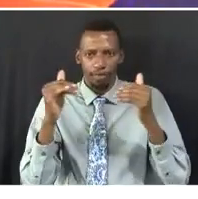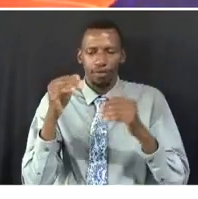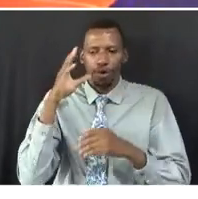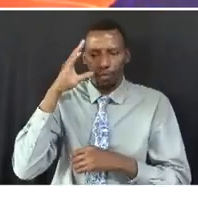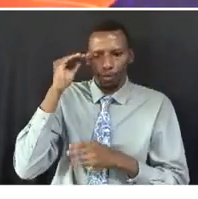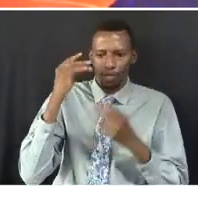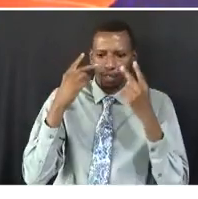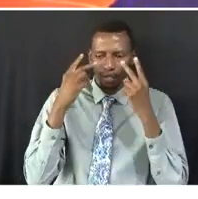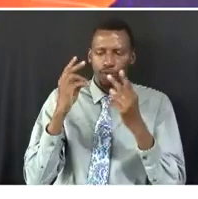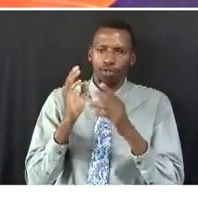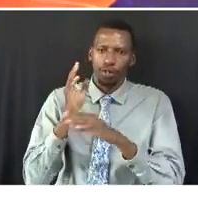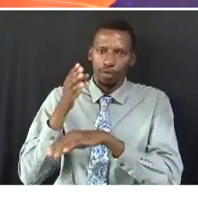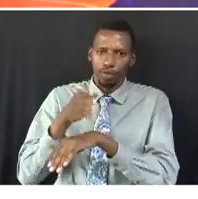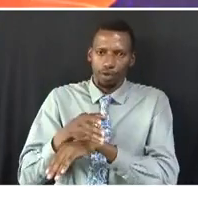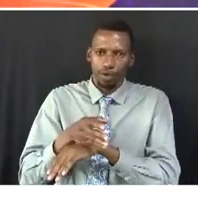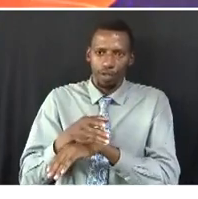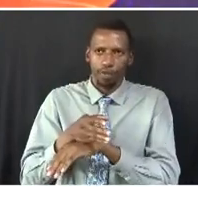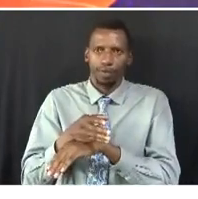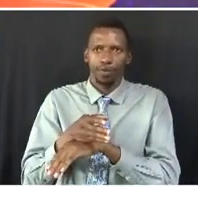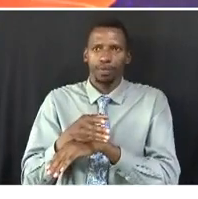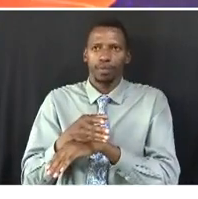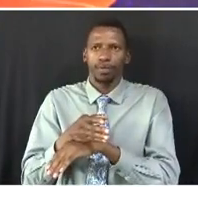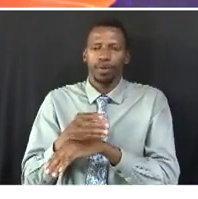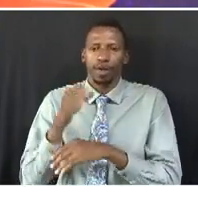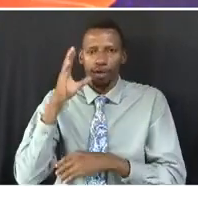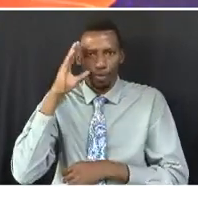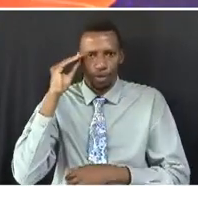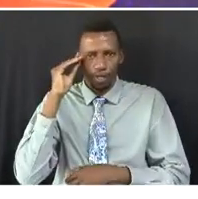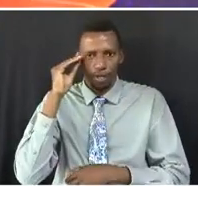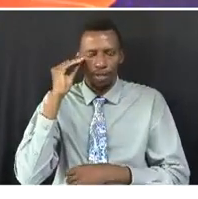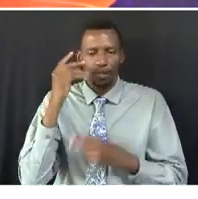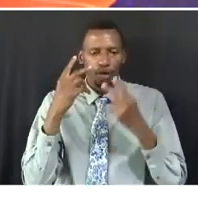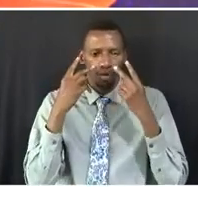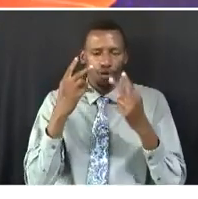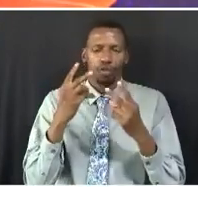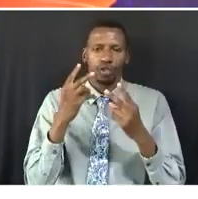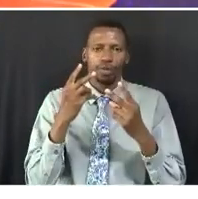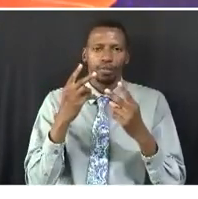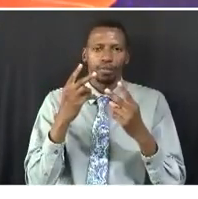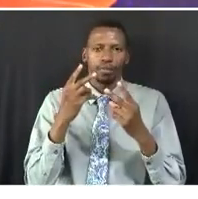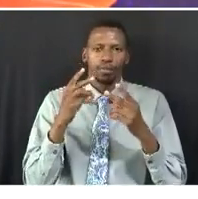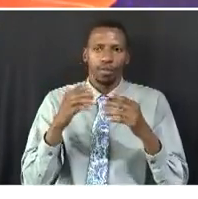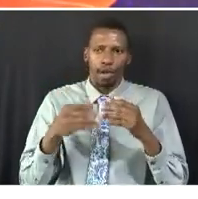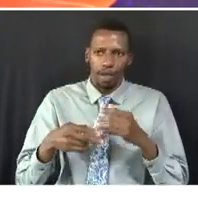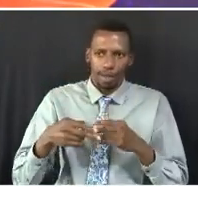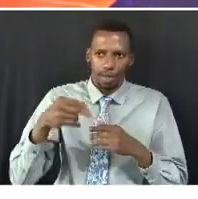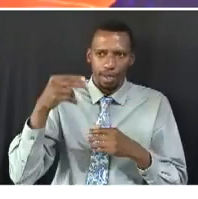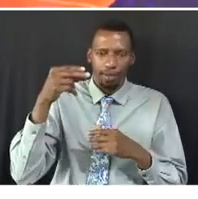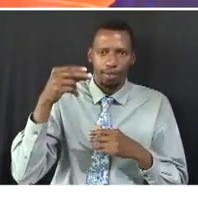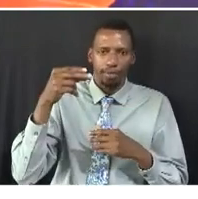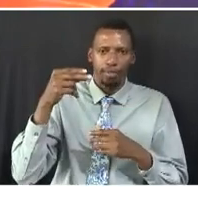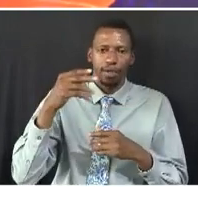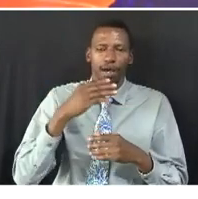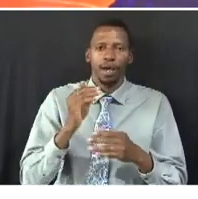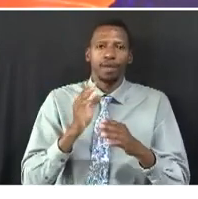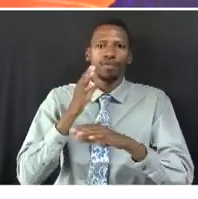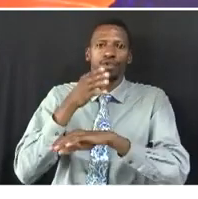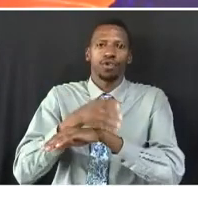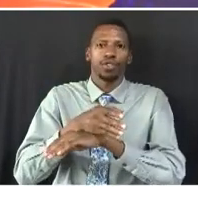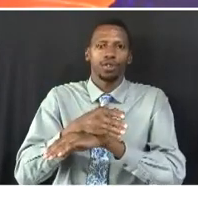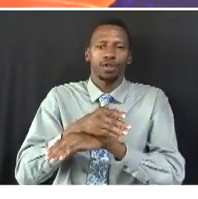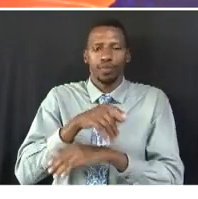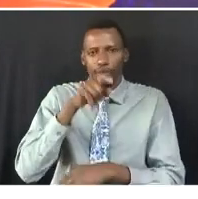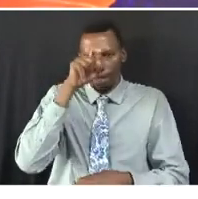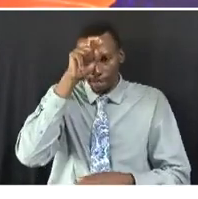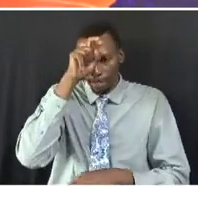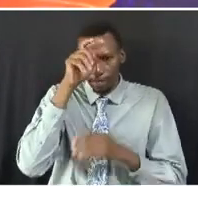looked beyond the monarch's crown. Moses looked at the high honors that are beyond the